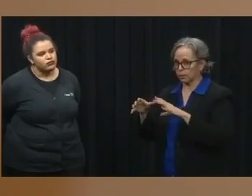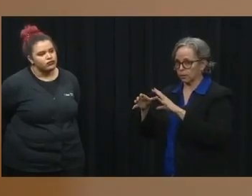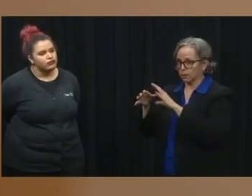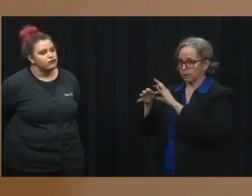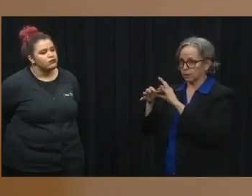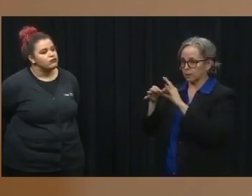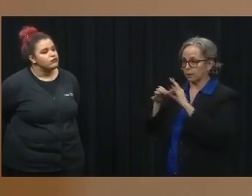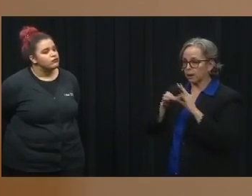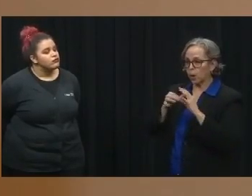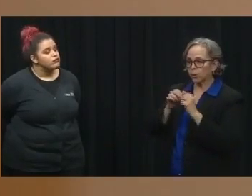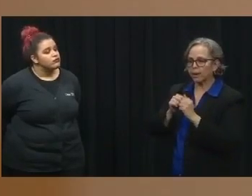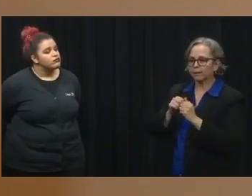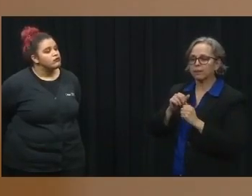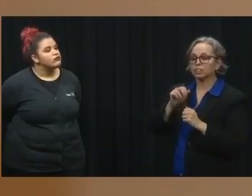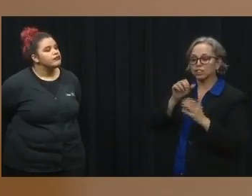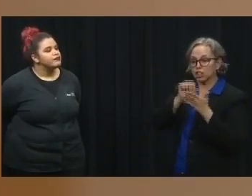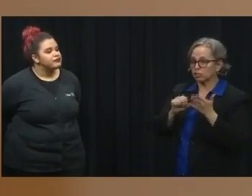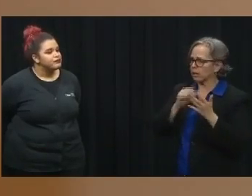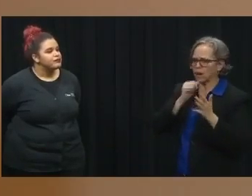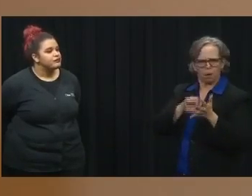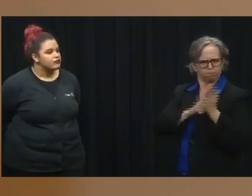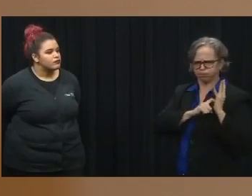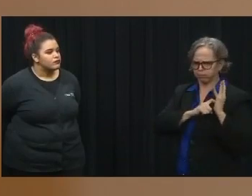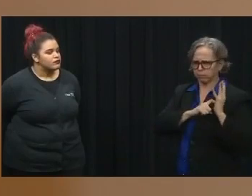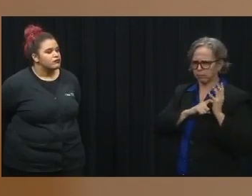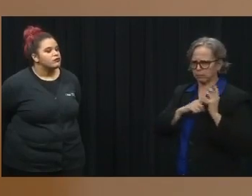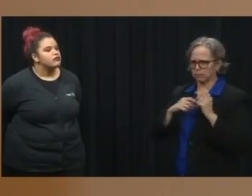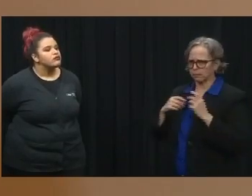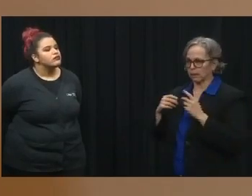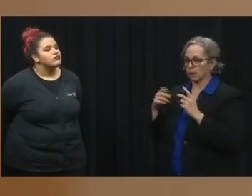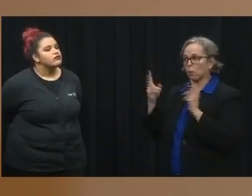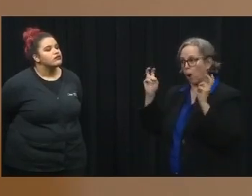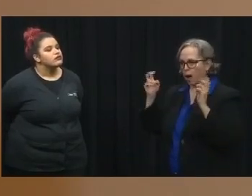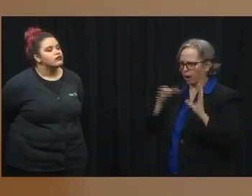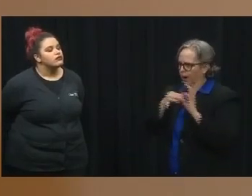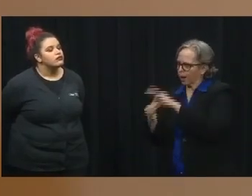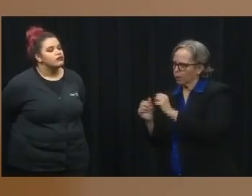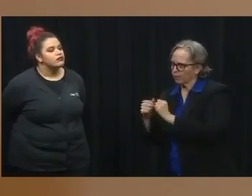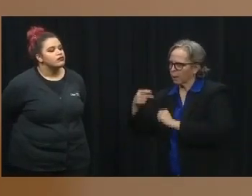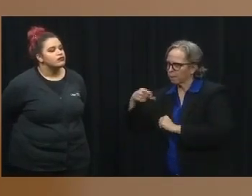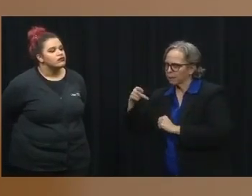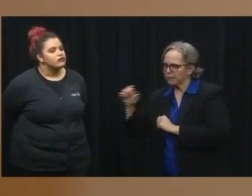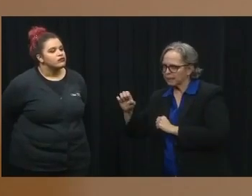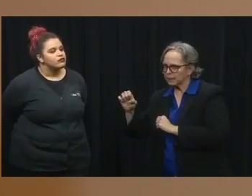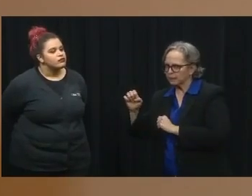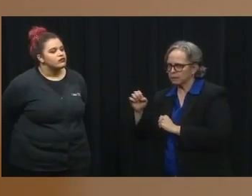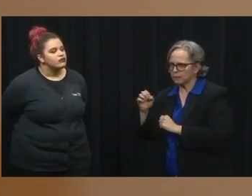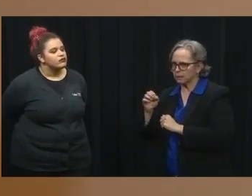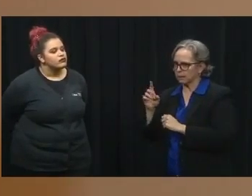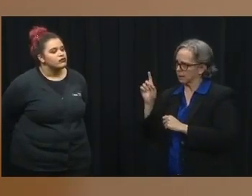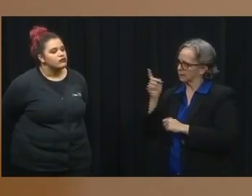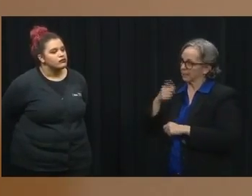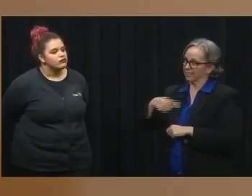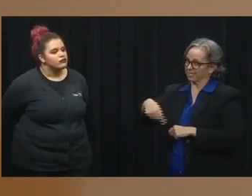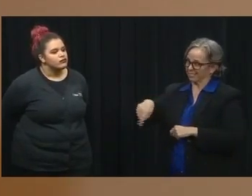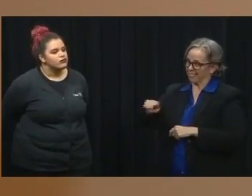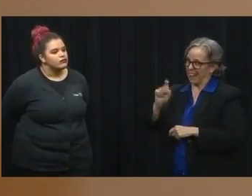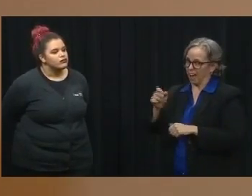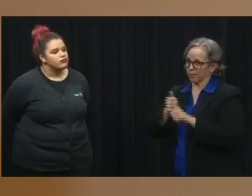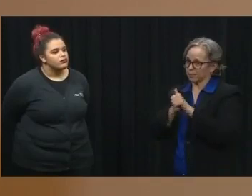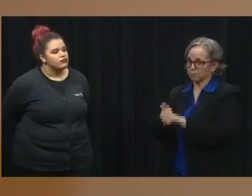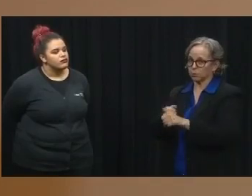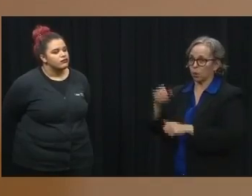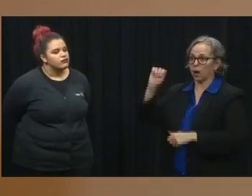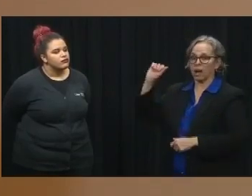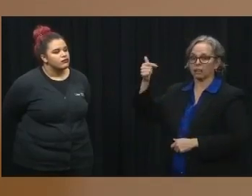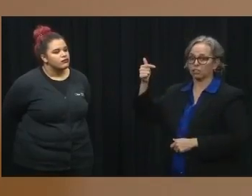We have some violations across the state. The AG has asked for those to be investigated in our usual